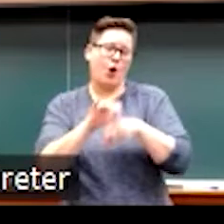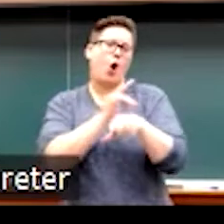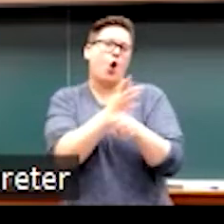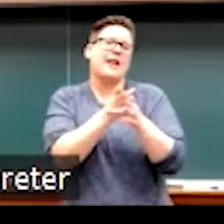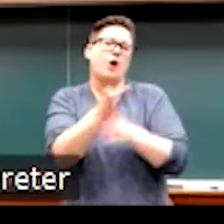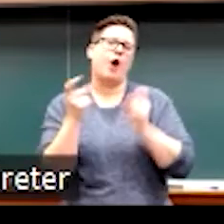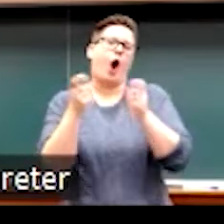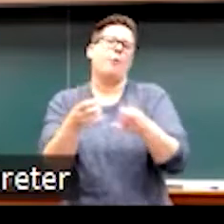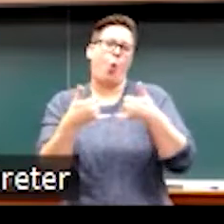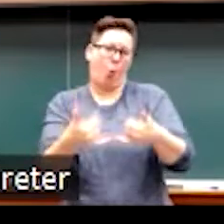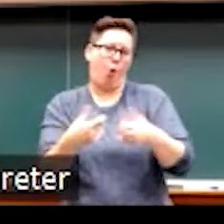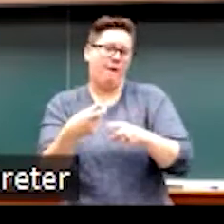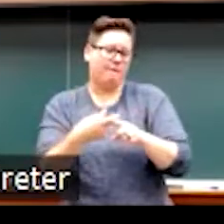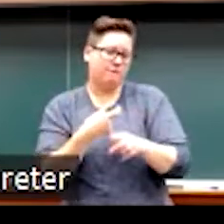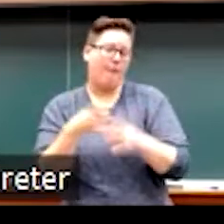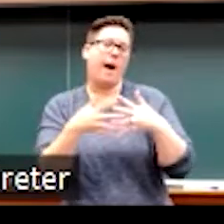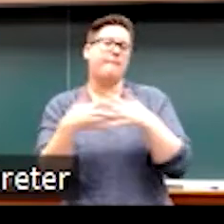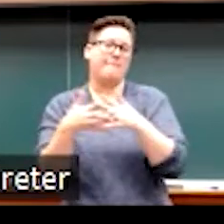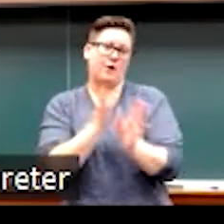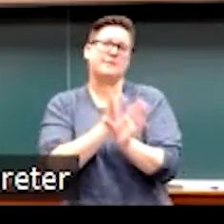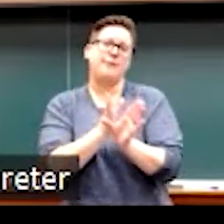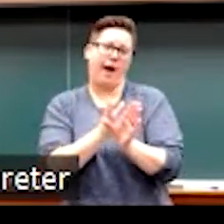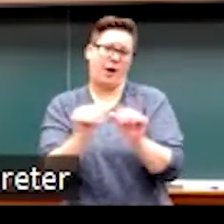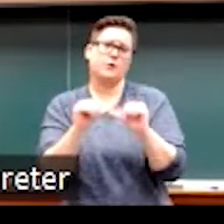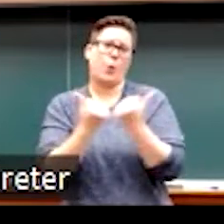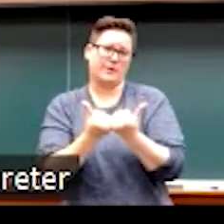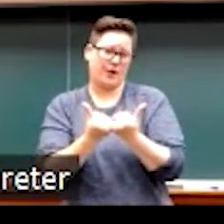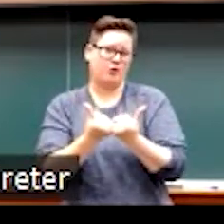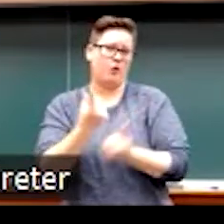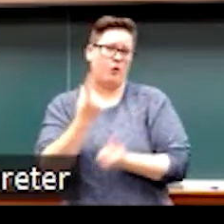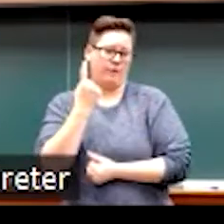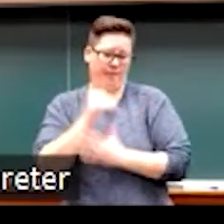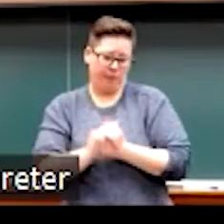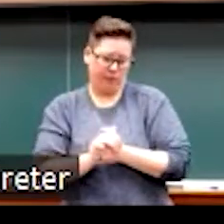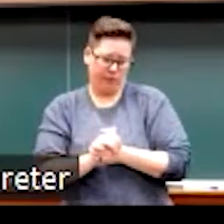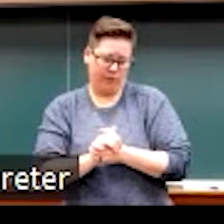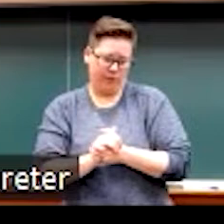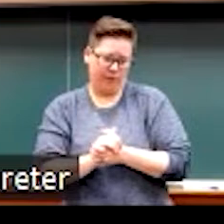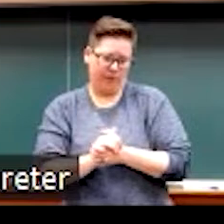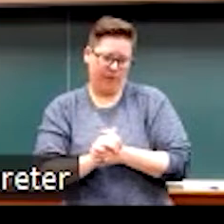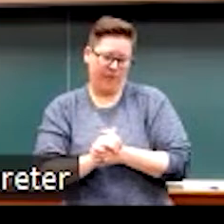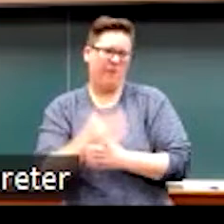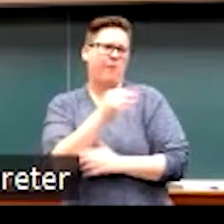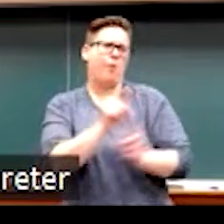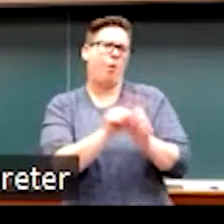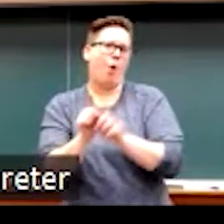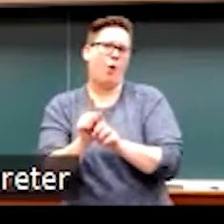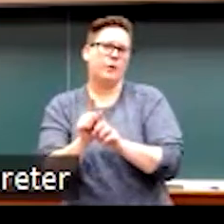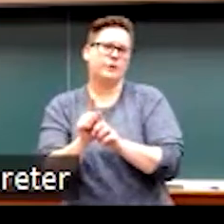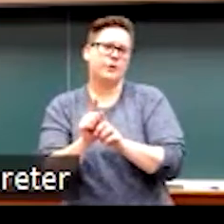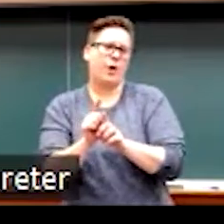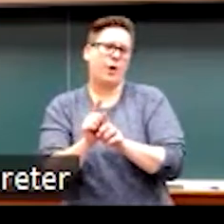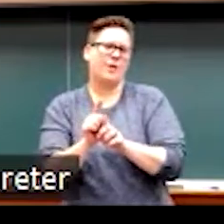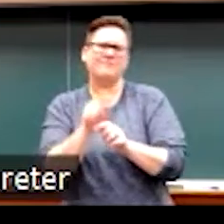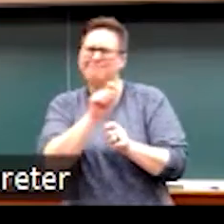Career Contribution Award by the American Psychological Association Division 50, and also Mitchell